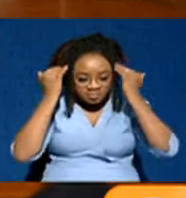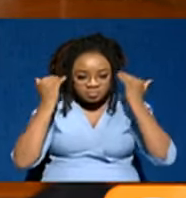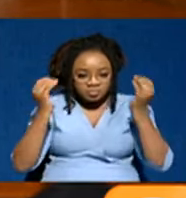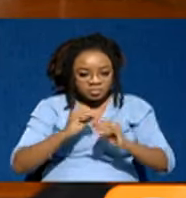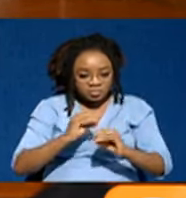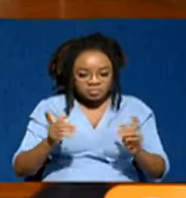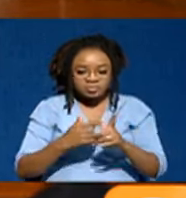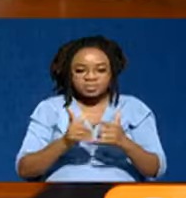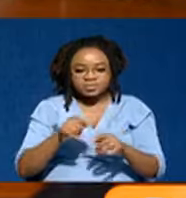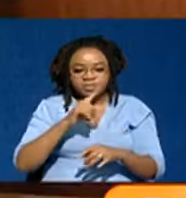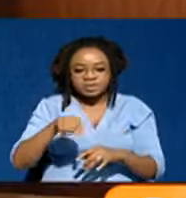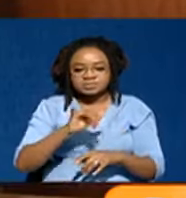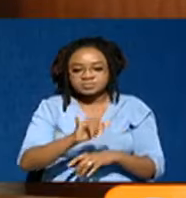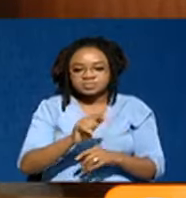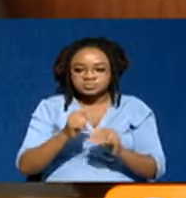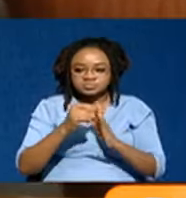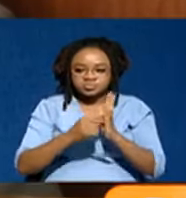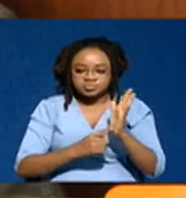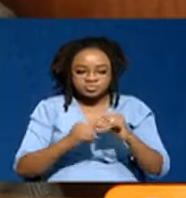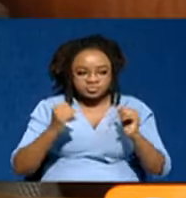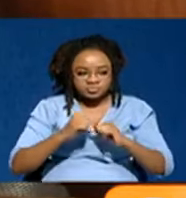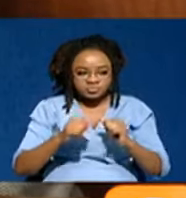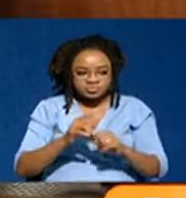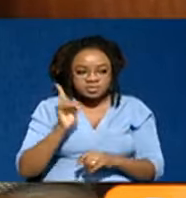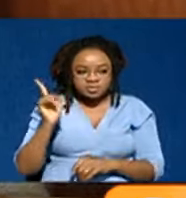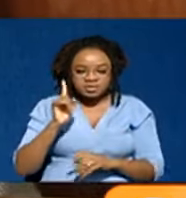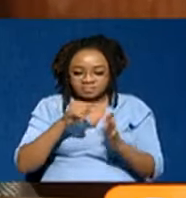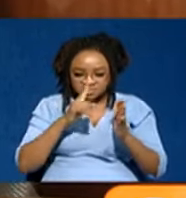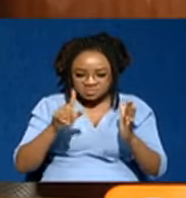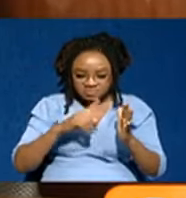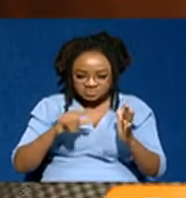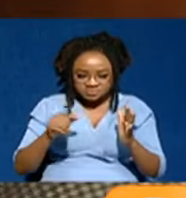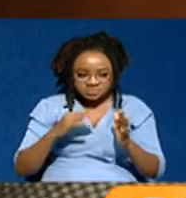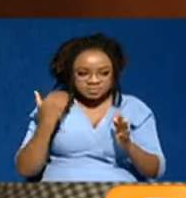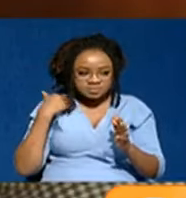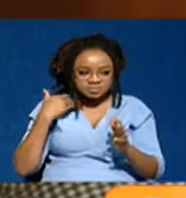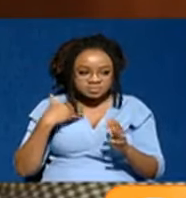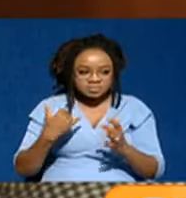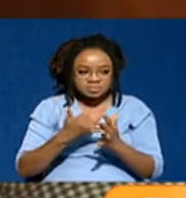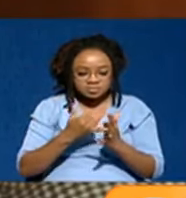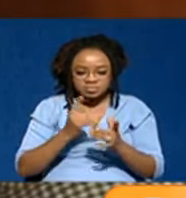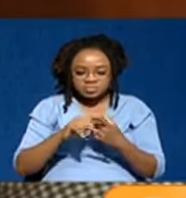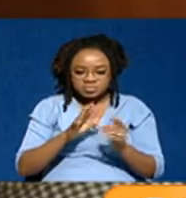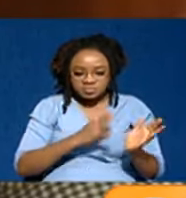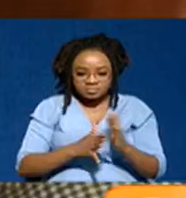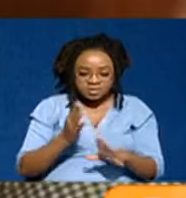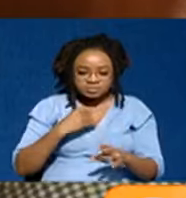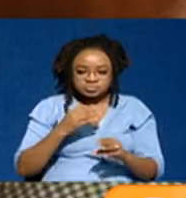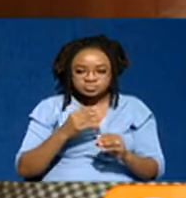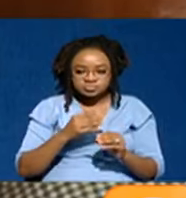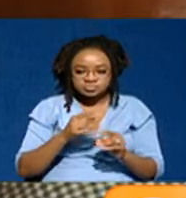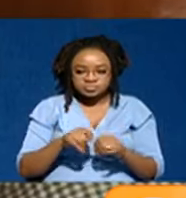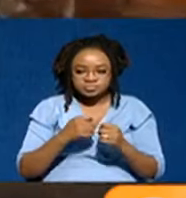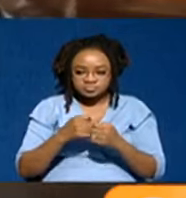result in cancellation of the bond terms. Chelogoi is accused of several counts of criminal conduct, including conspiracy to defraud, contrary to